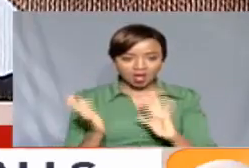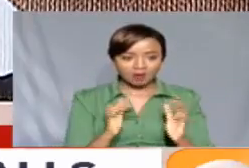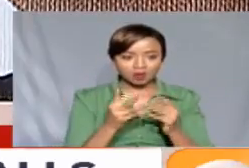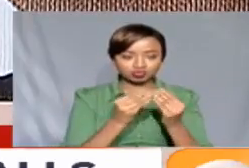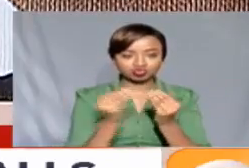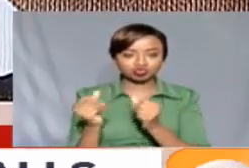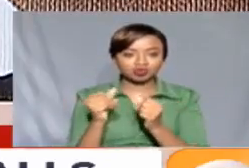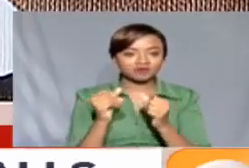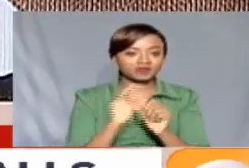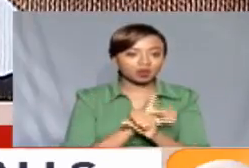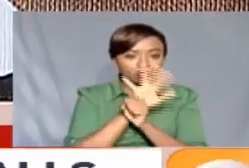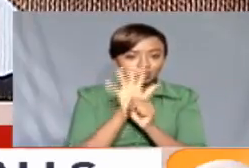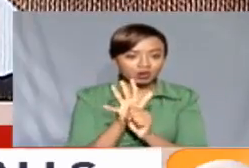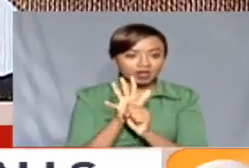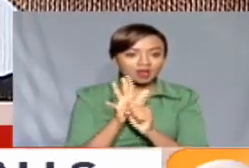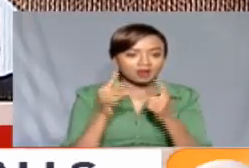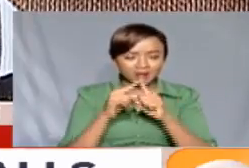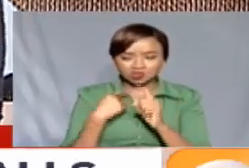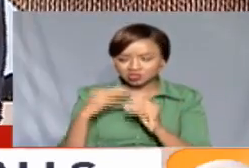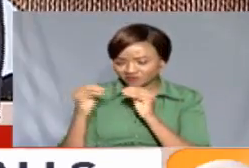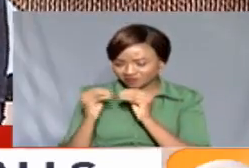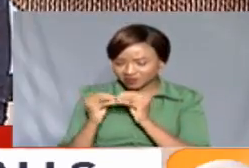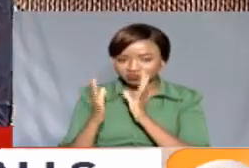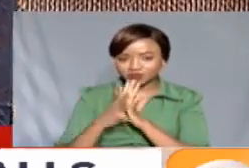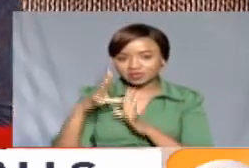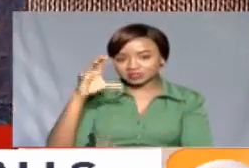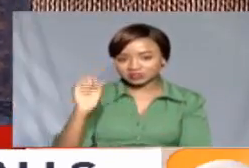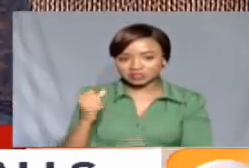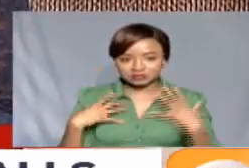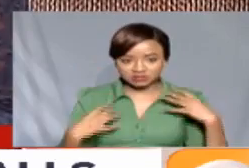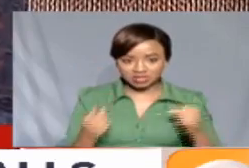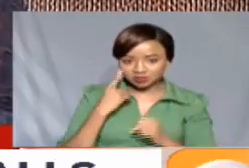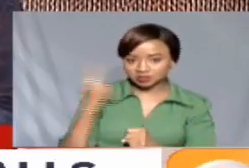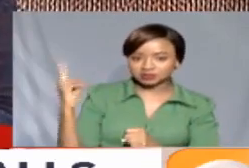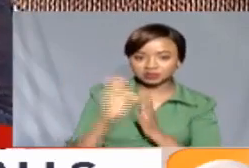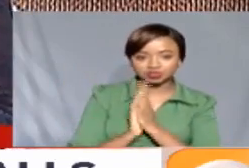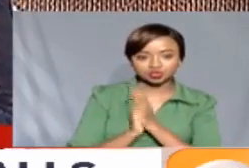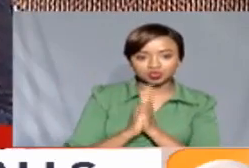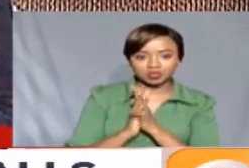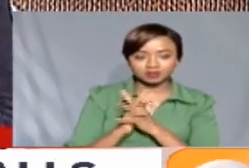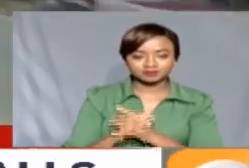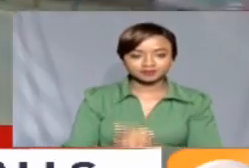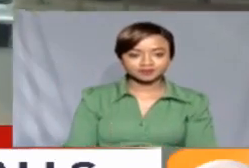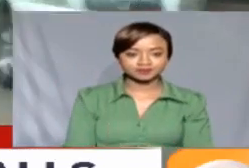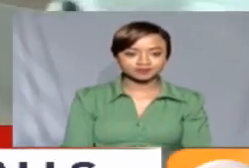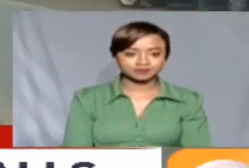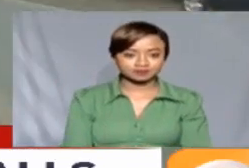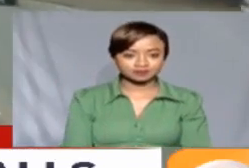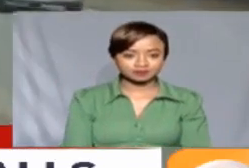need filling, holding several meetings with the health CS. Here's Enoch Sikolia with more.